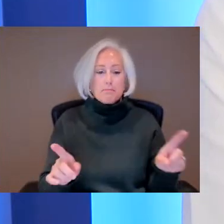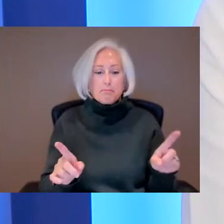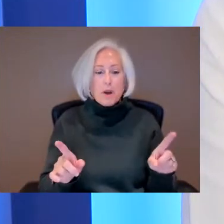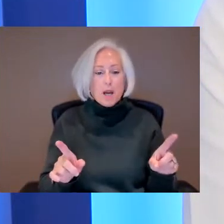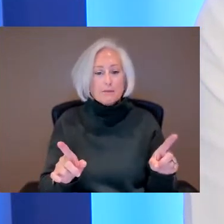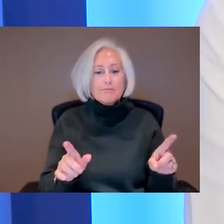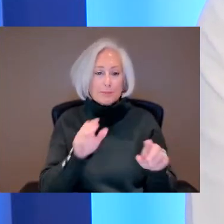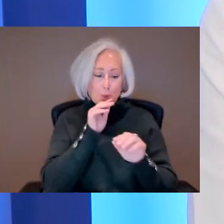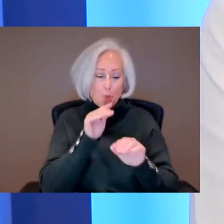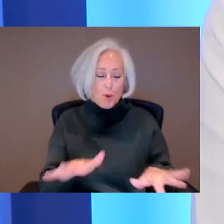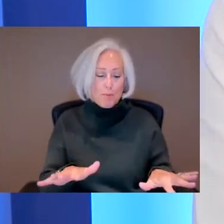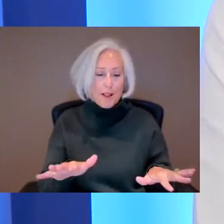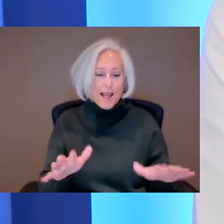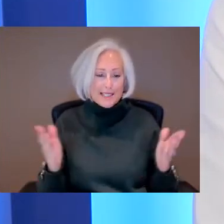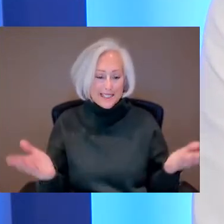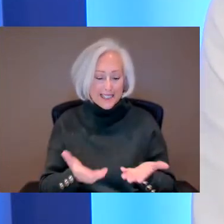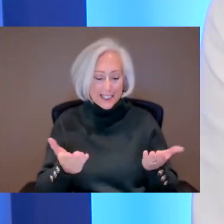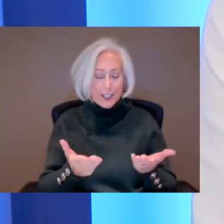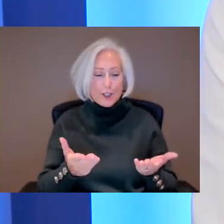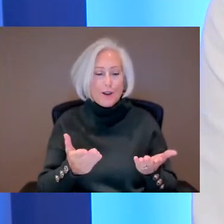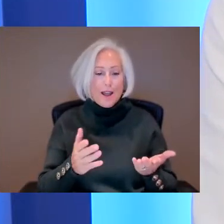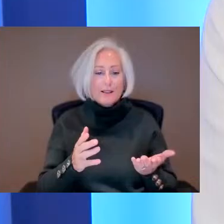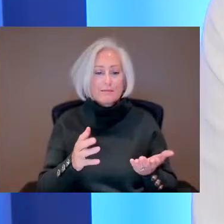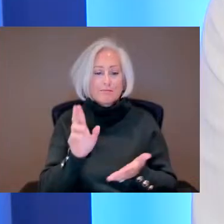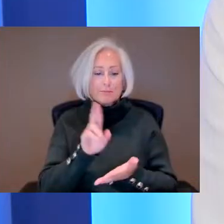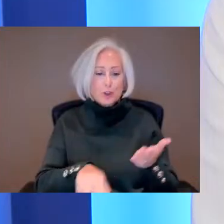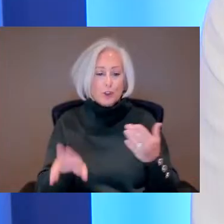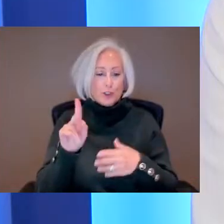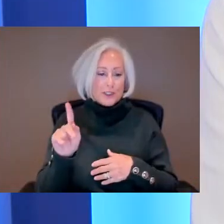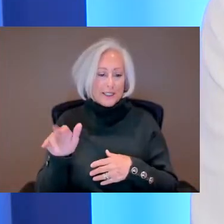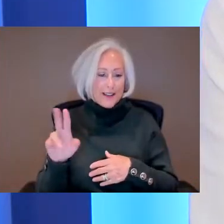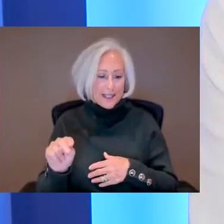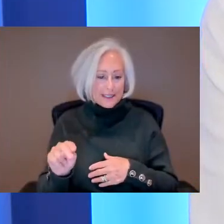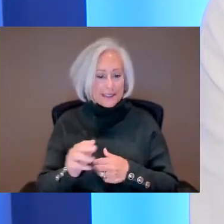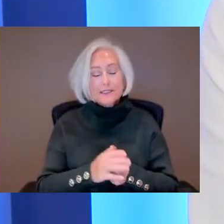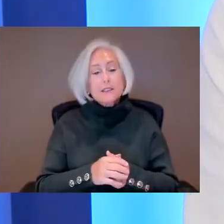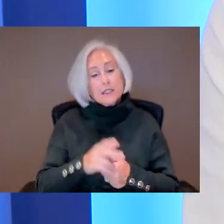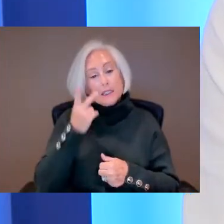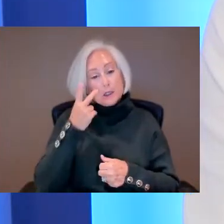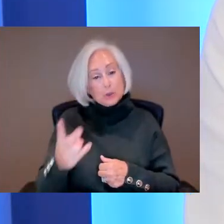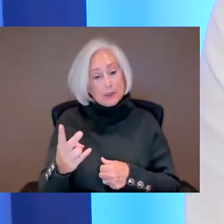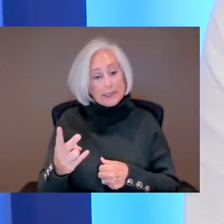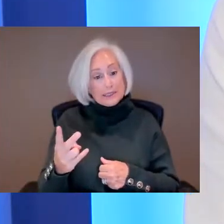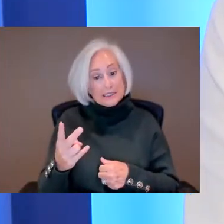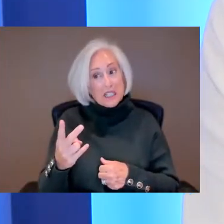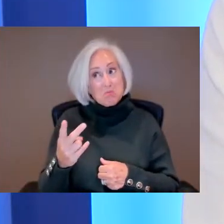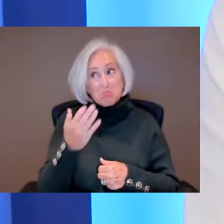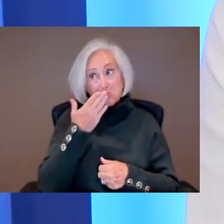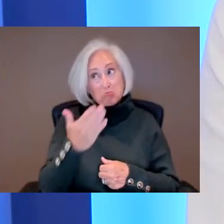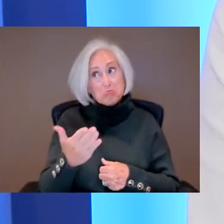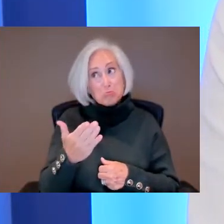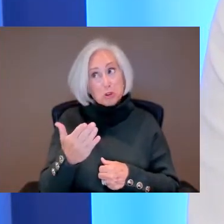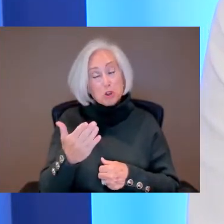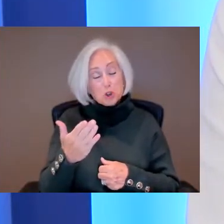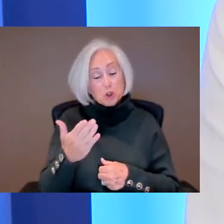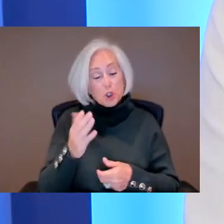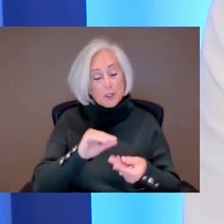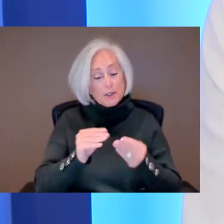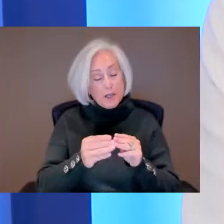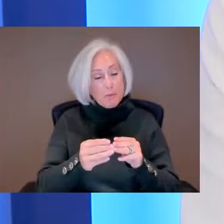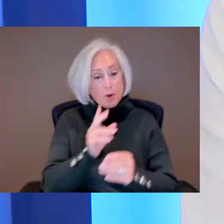at University of Kansas, and so we see a decent amount every year, unfortunately, for the patients.